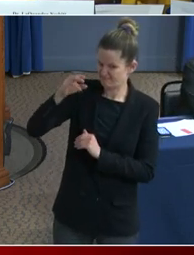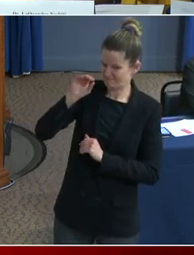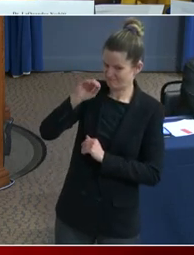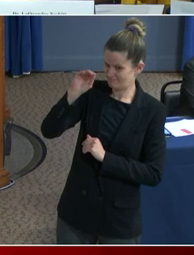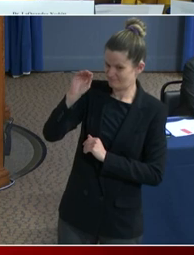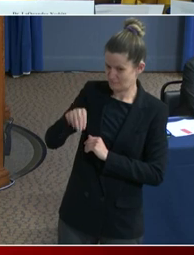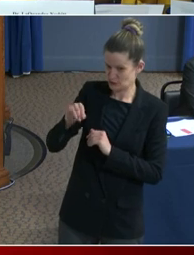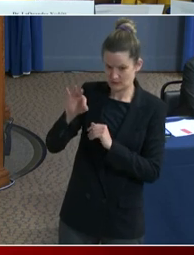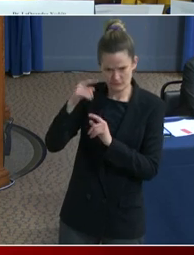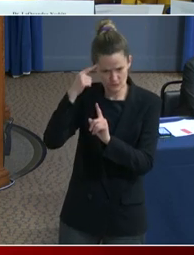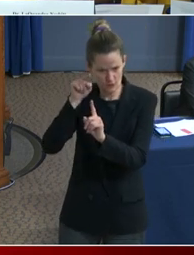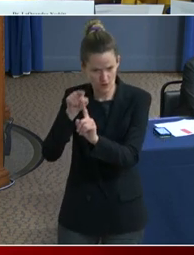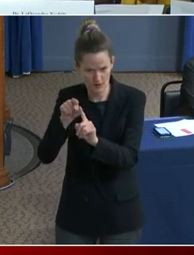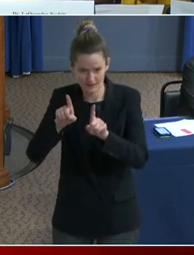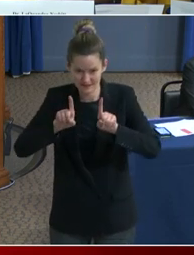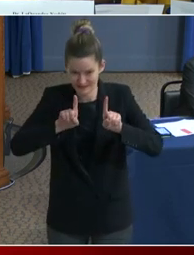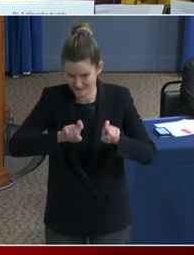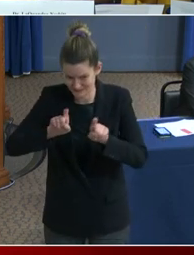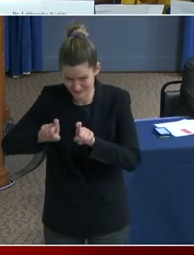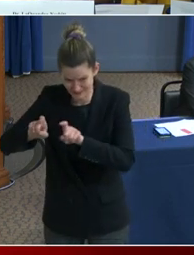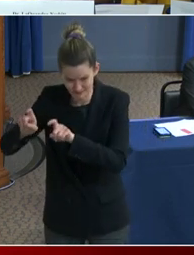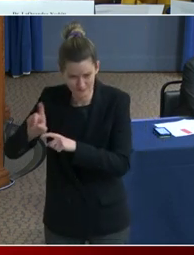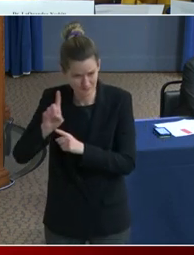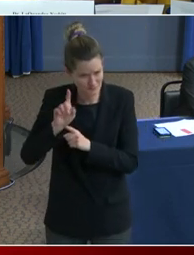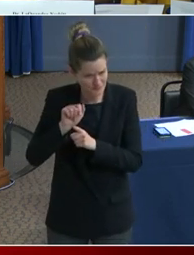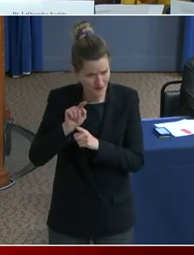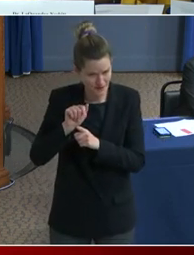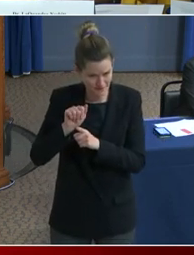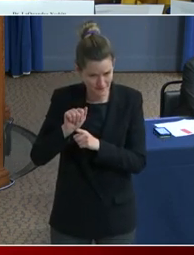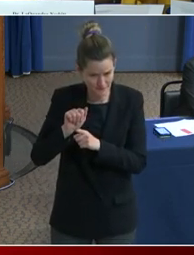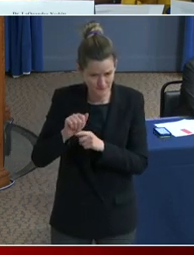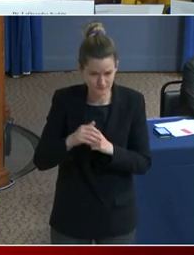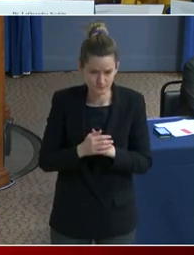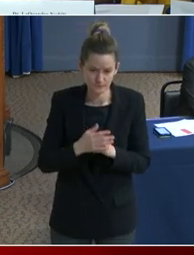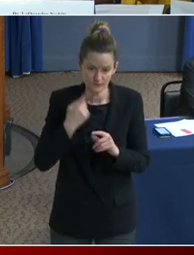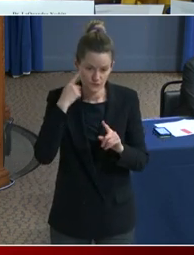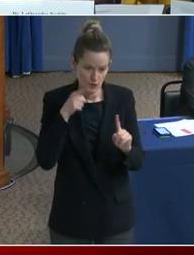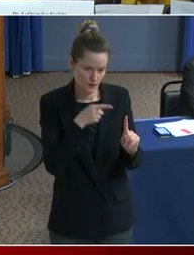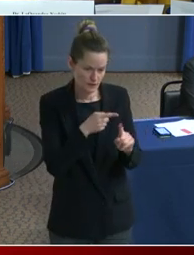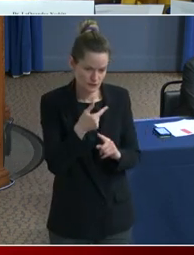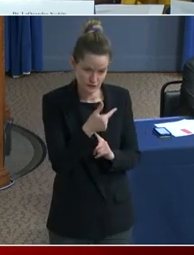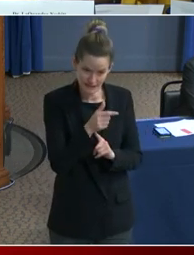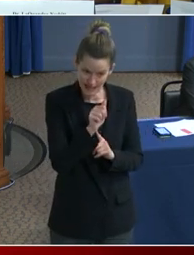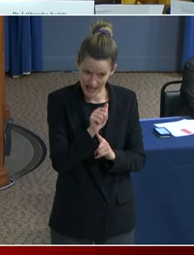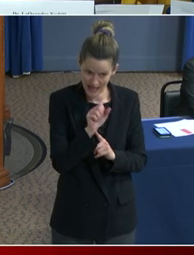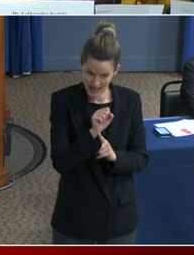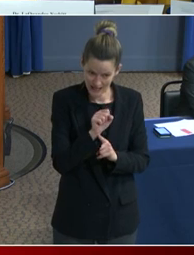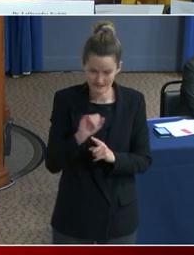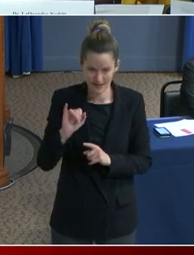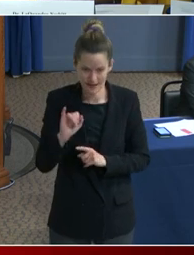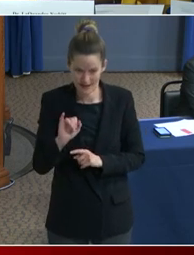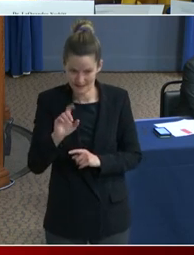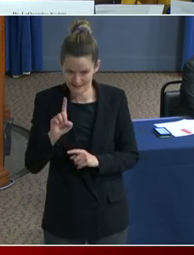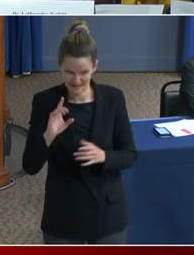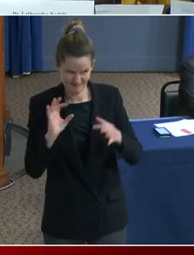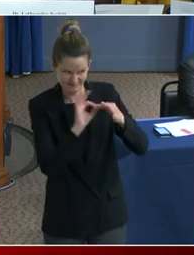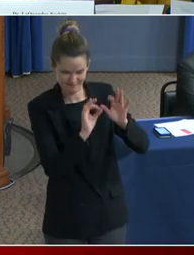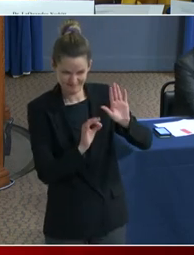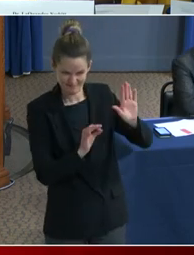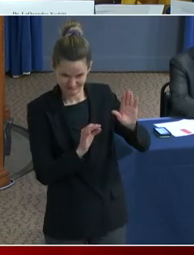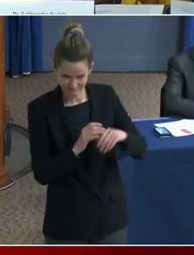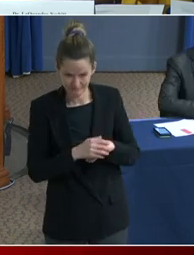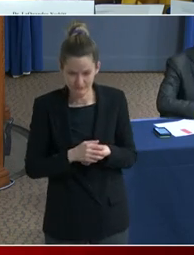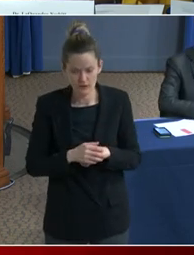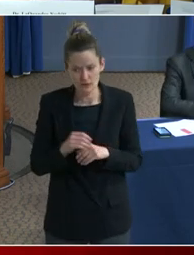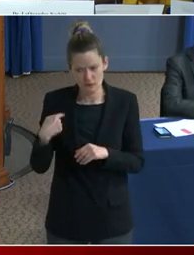with GISAID, which is which is a core system that helps to track the evolution of coronavirus